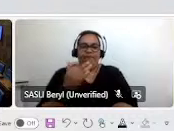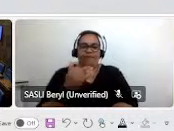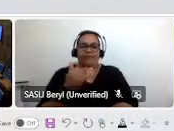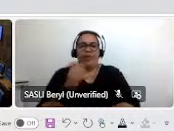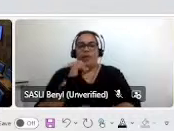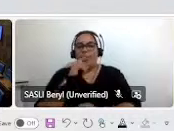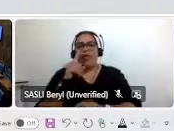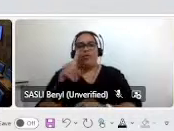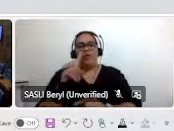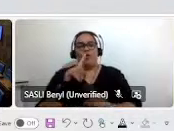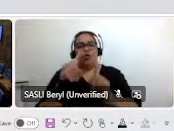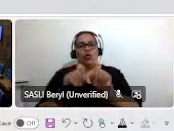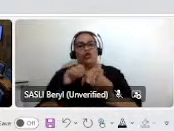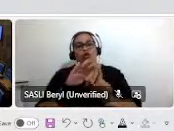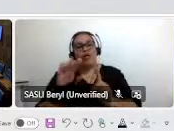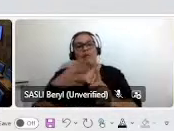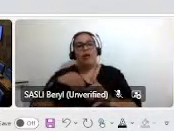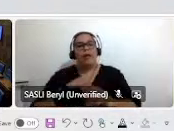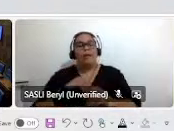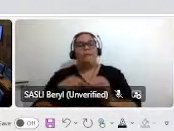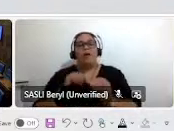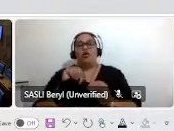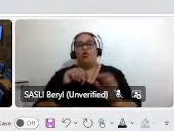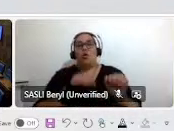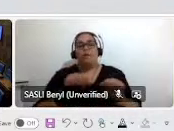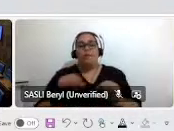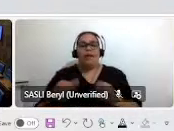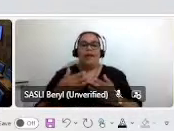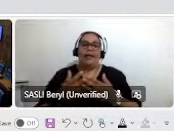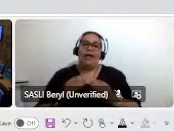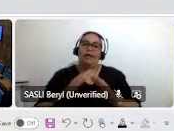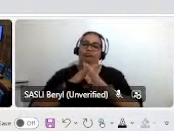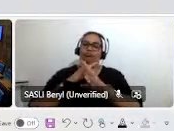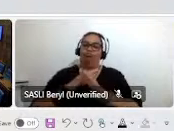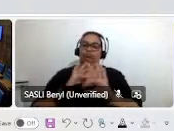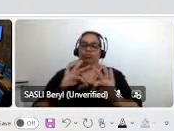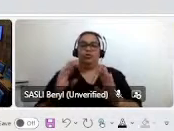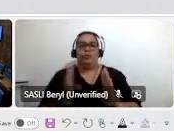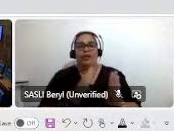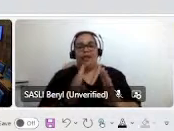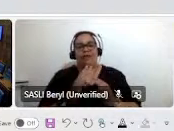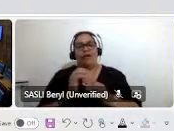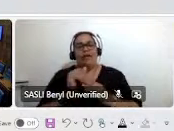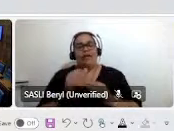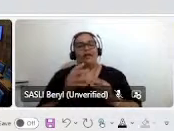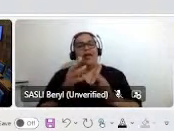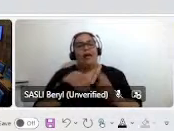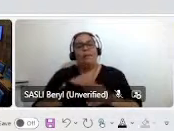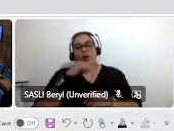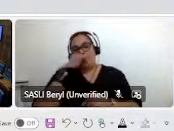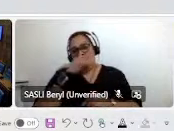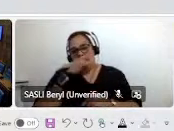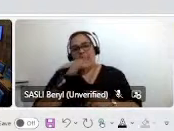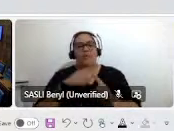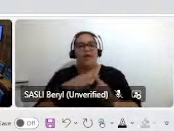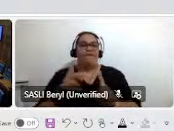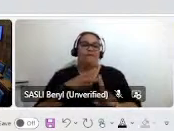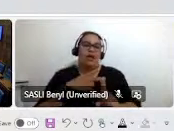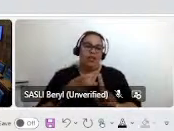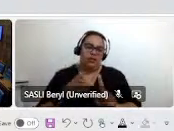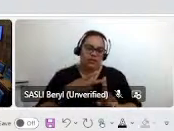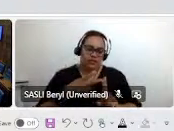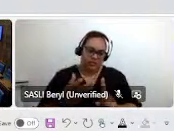We were questioning them around the ability to prevent the kind of behavior that leads to crime and